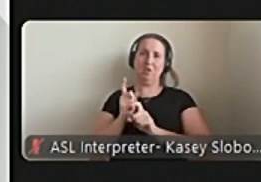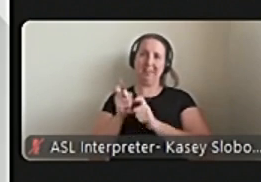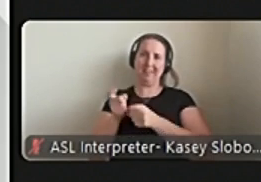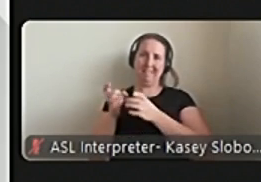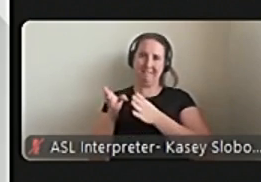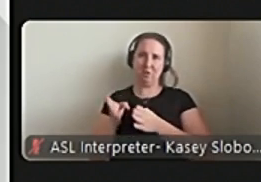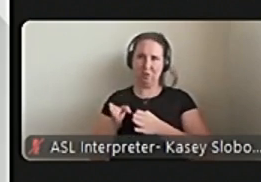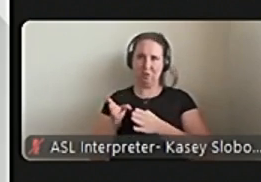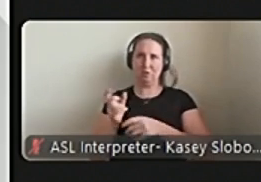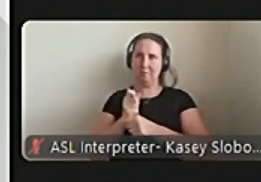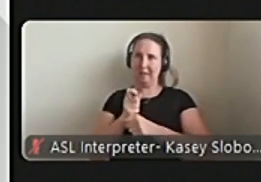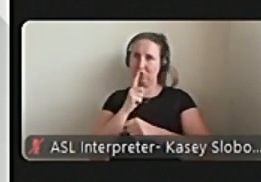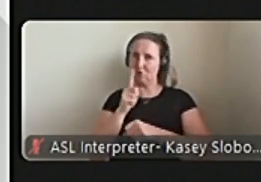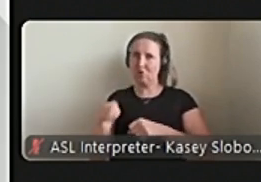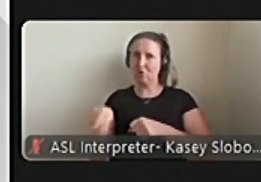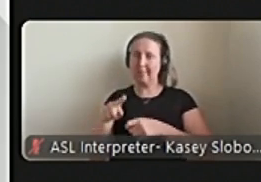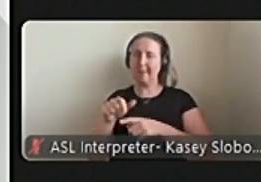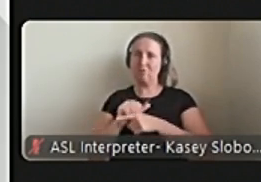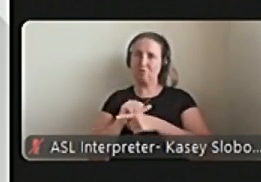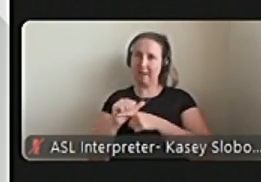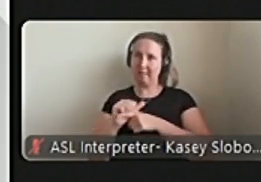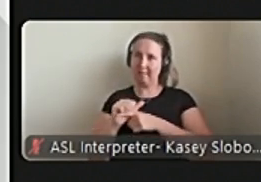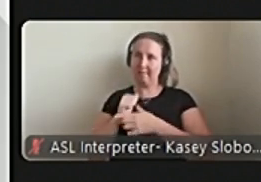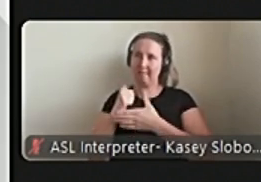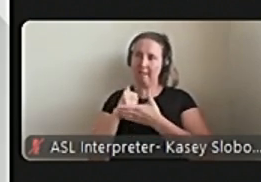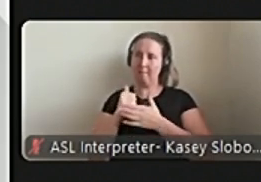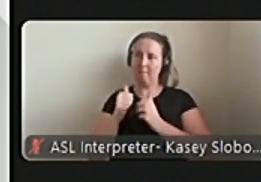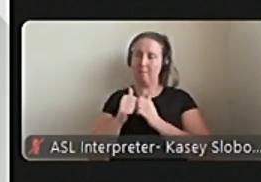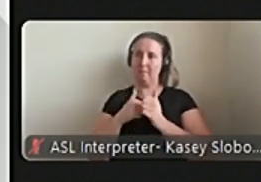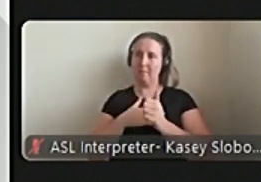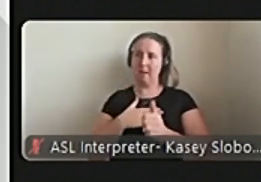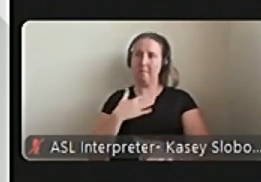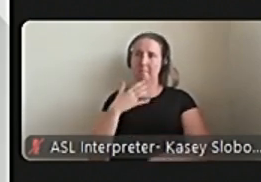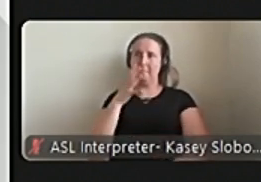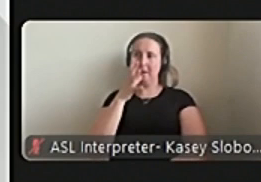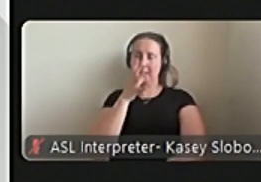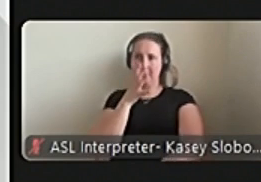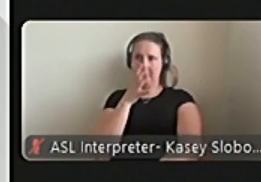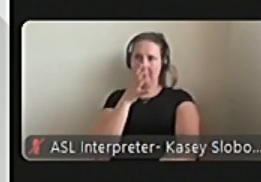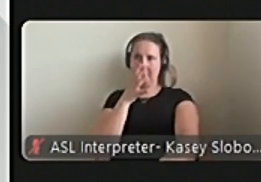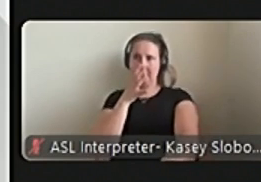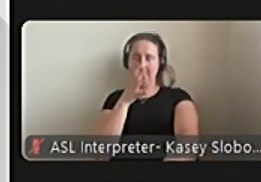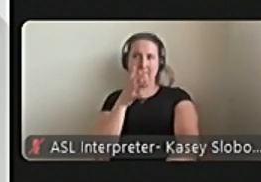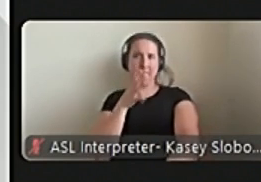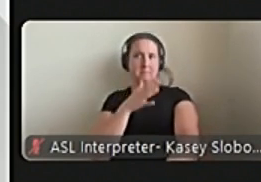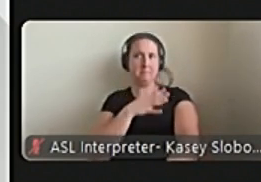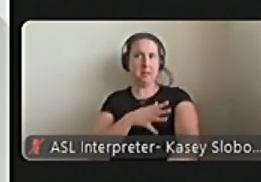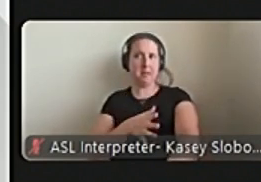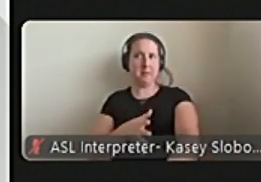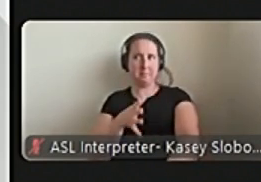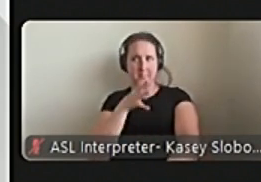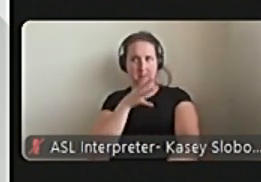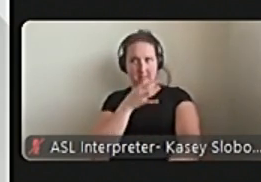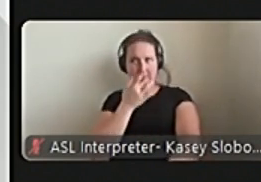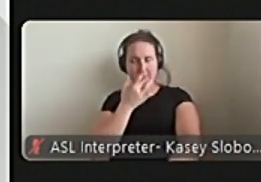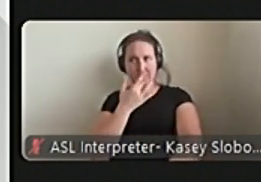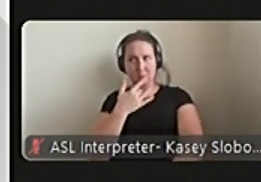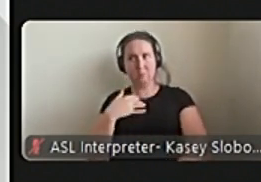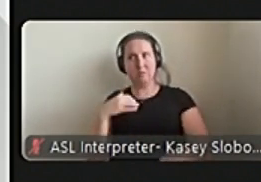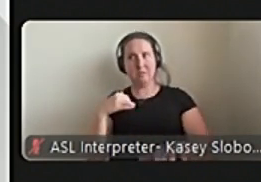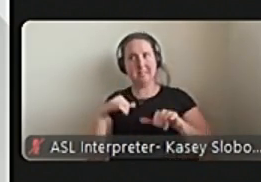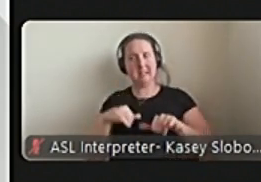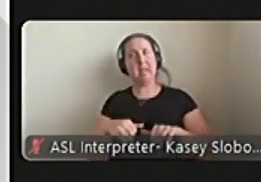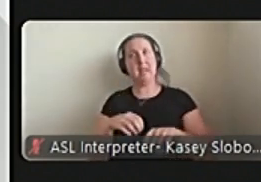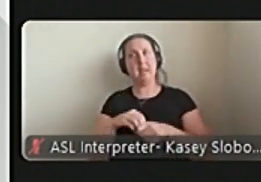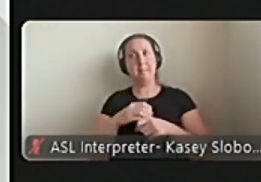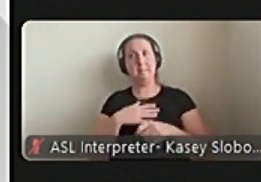mom. Yeah. And it's, I actually wanted to have my mom in my home taking care of her. And I did do that for many, many